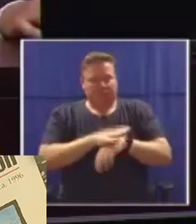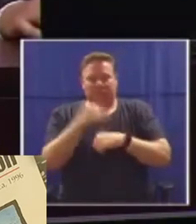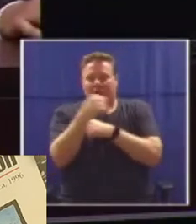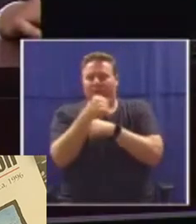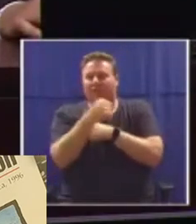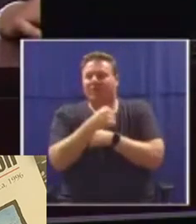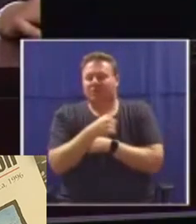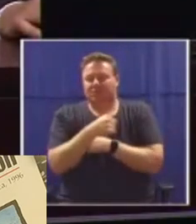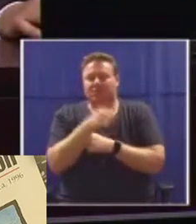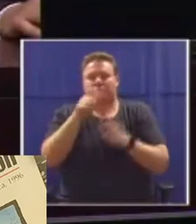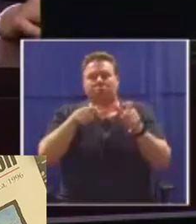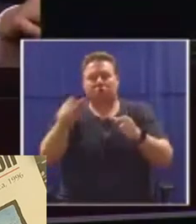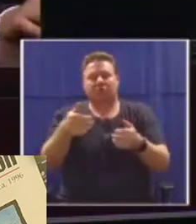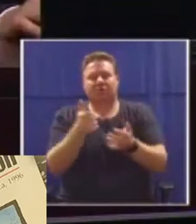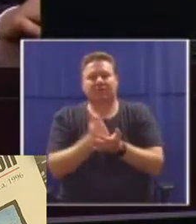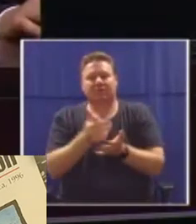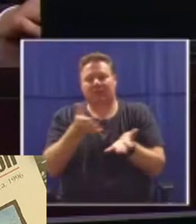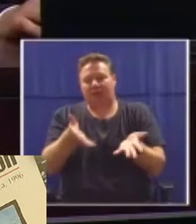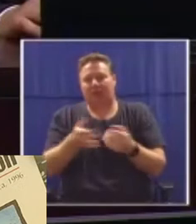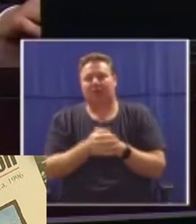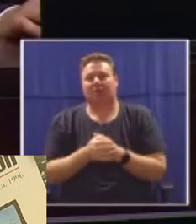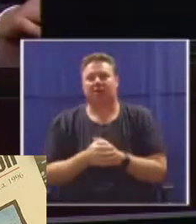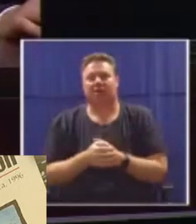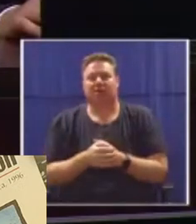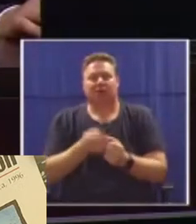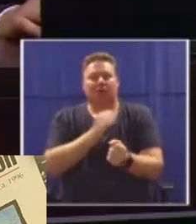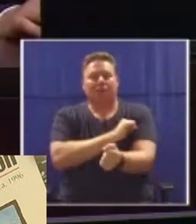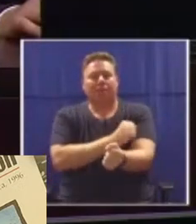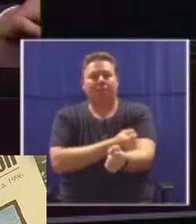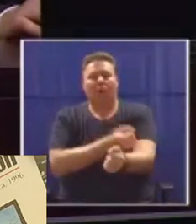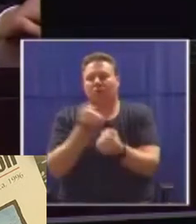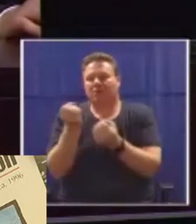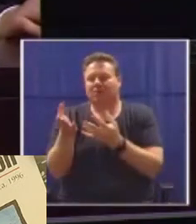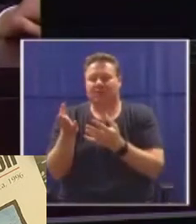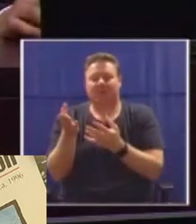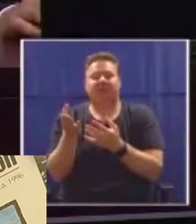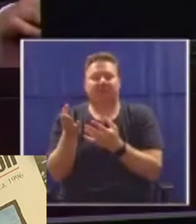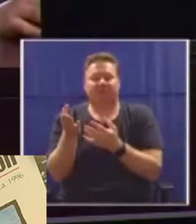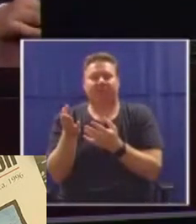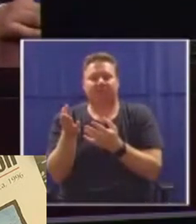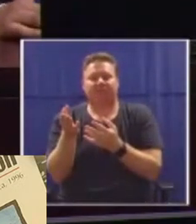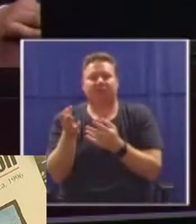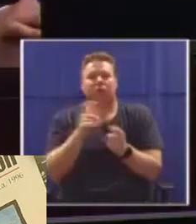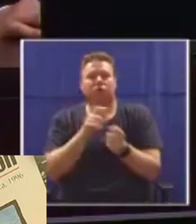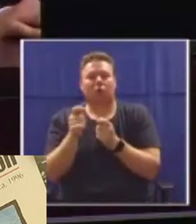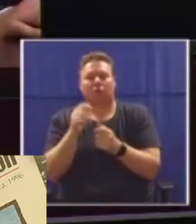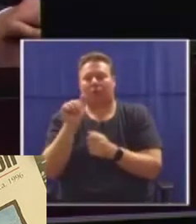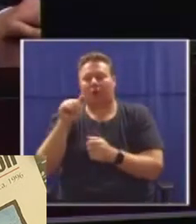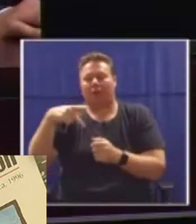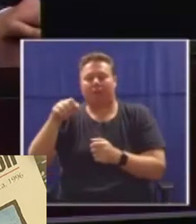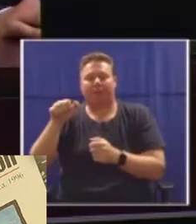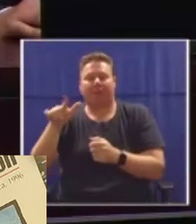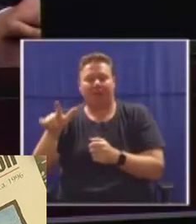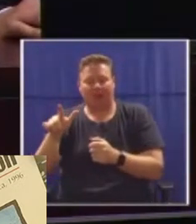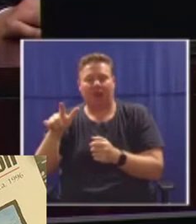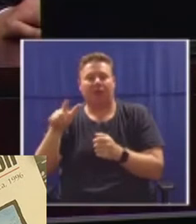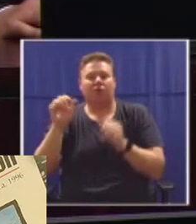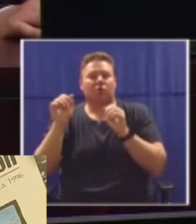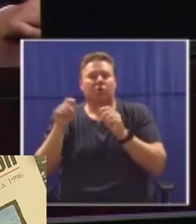members of the tribunal. The powers given the Transport Appeals Tribunal to impose time limits for